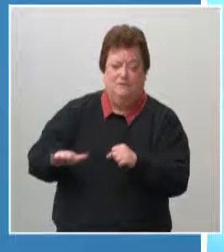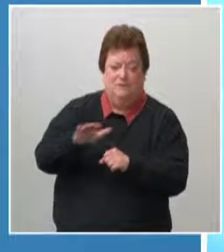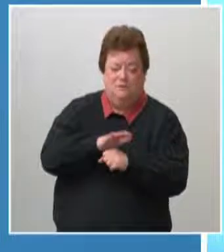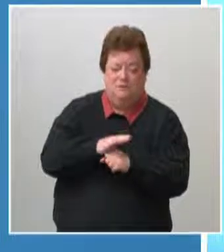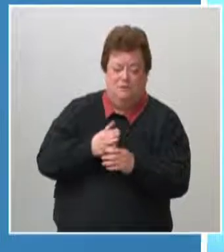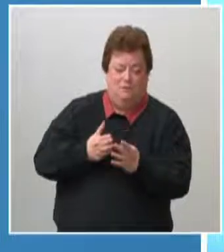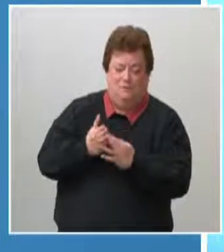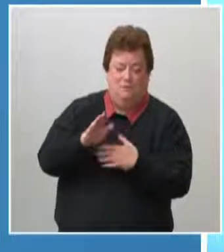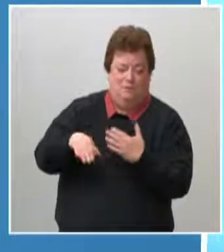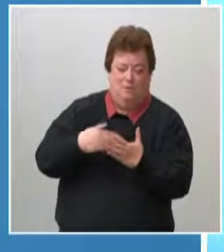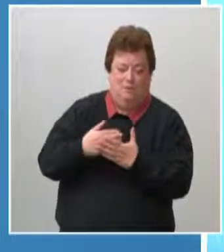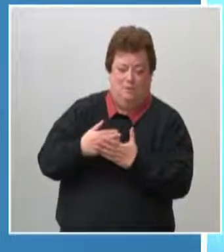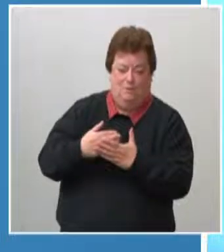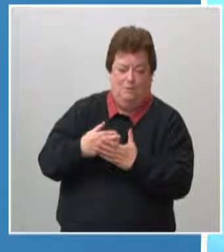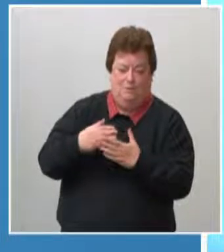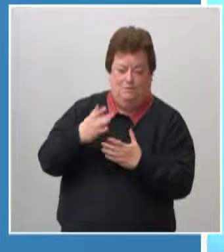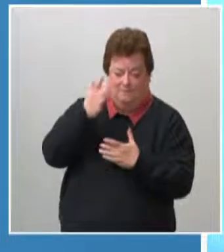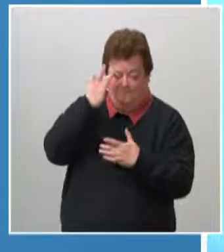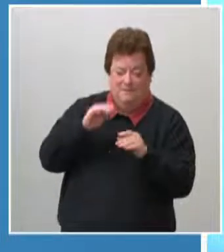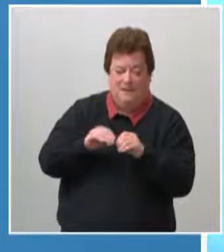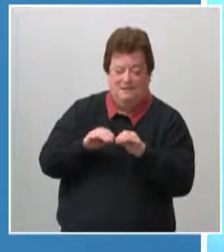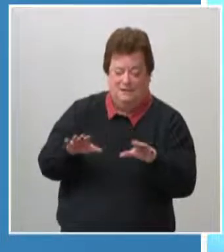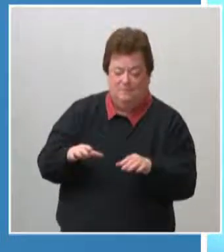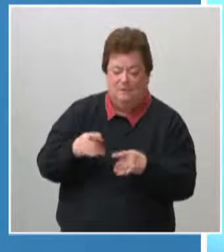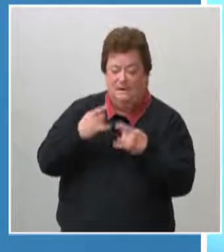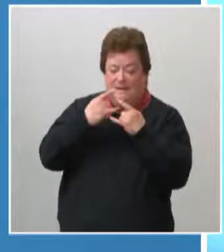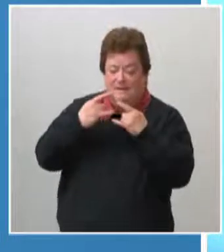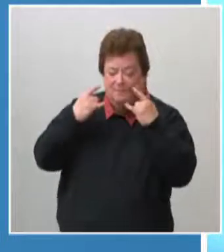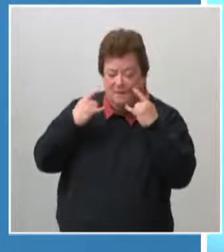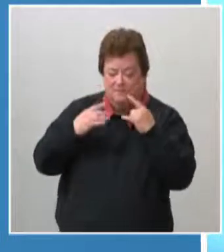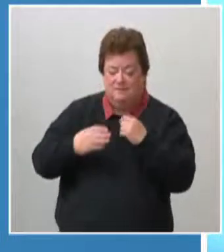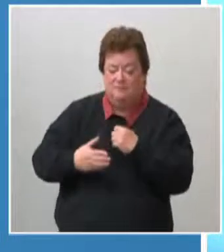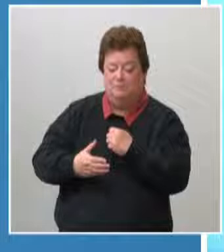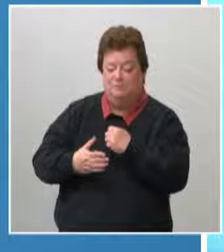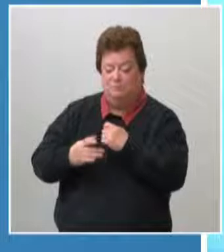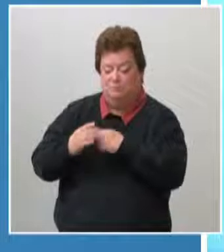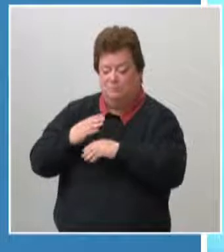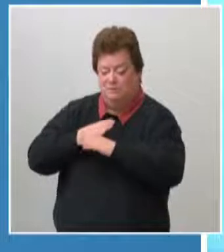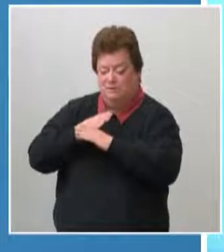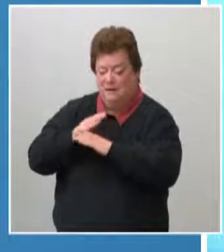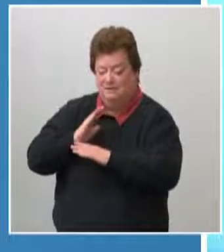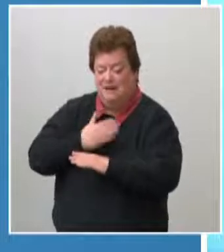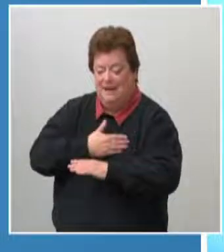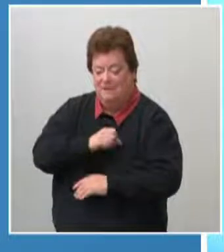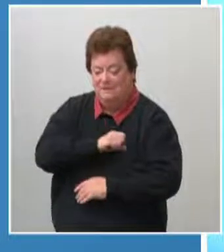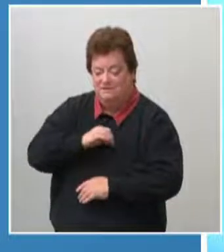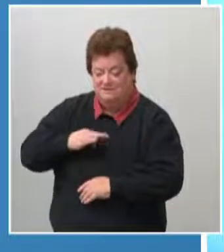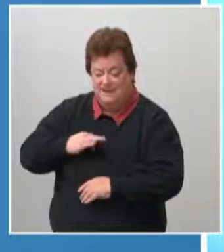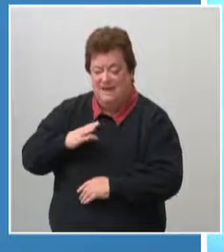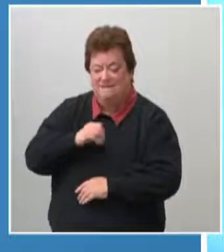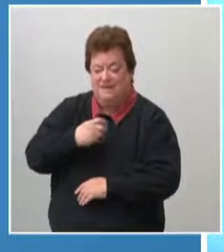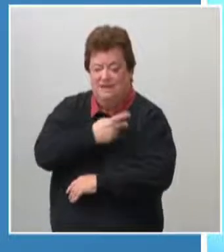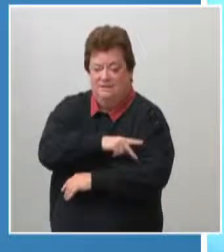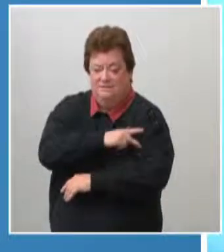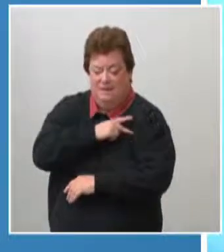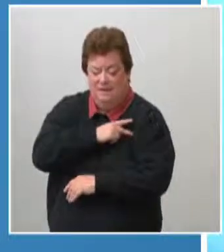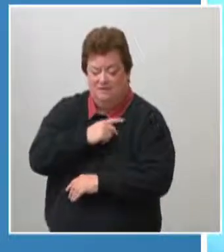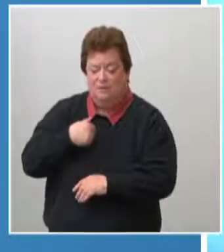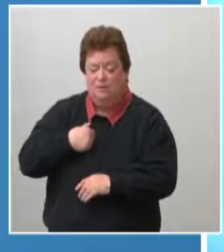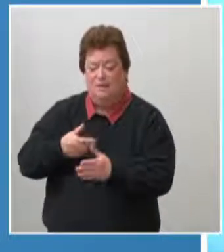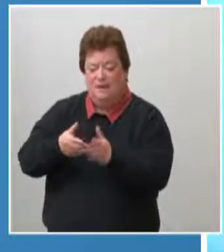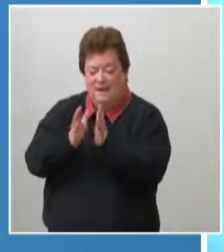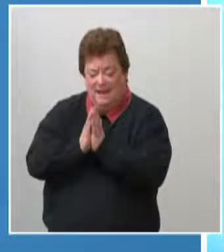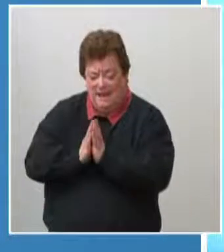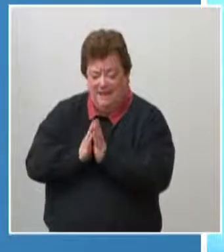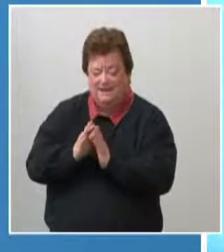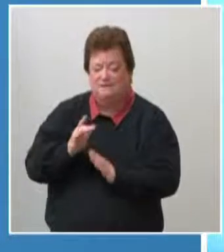pandemic. Masks help us protect our staff and our patients. We ask the community to mask up to protect